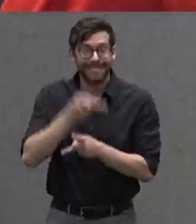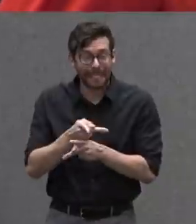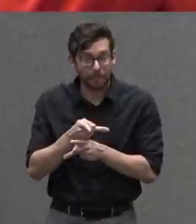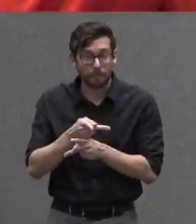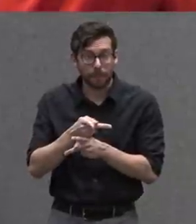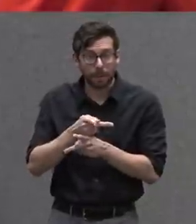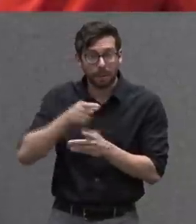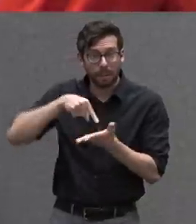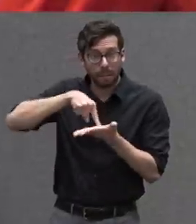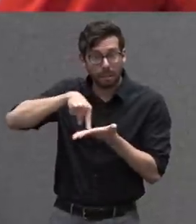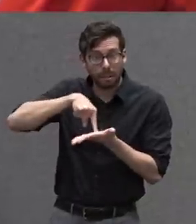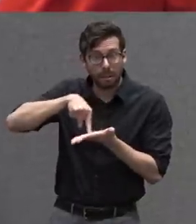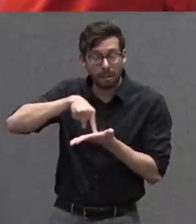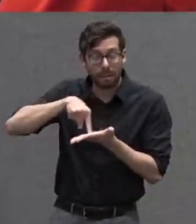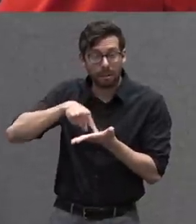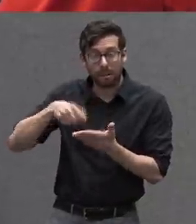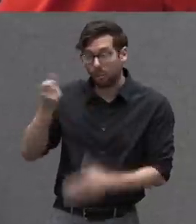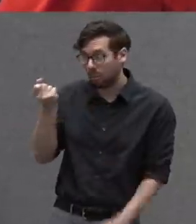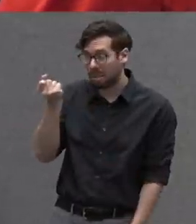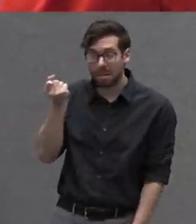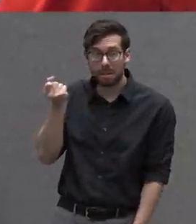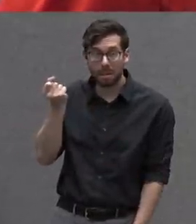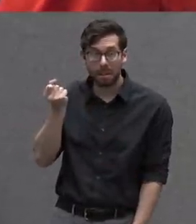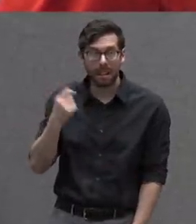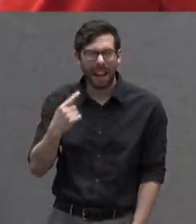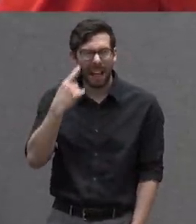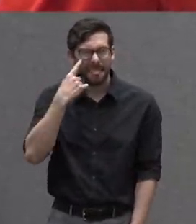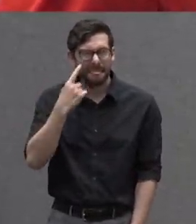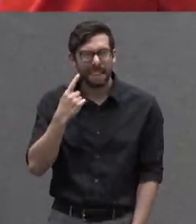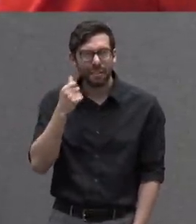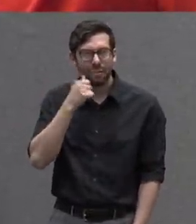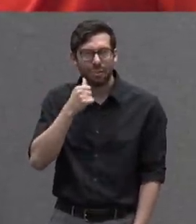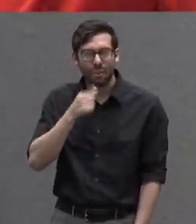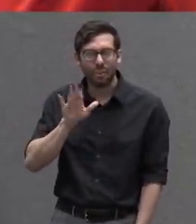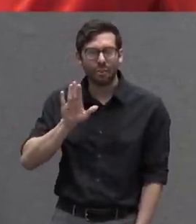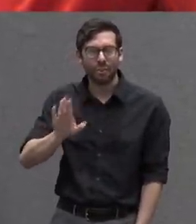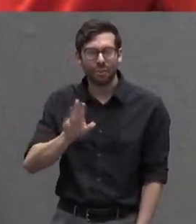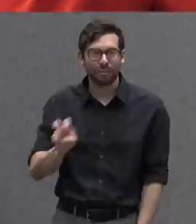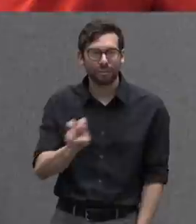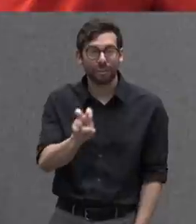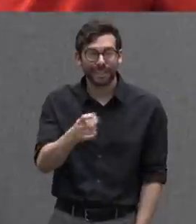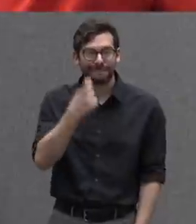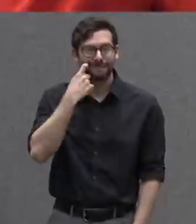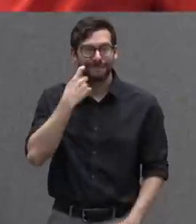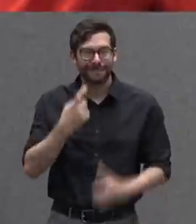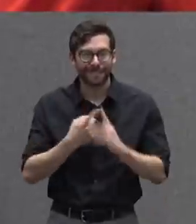I think her journey has just begun. What do you think?